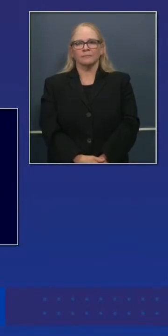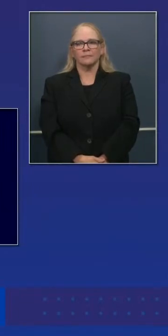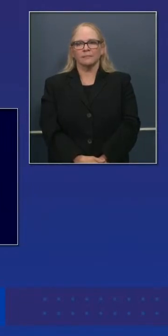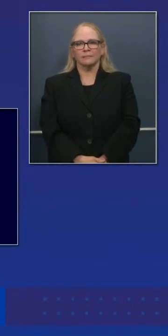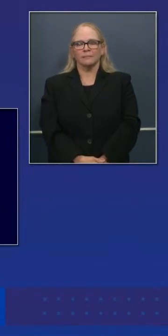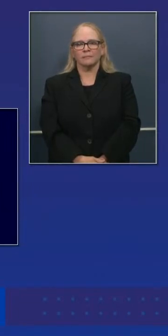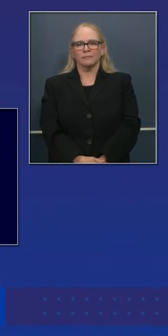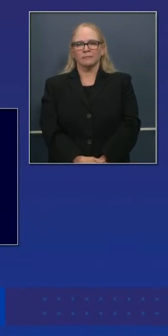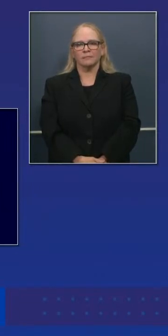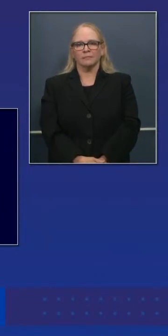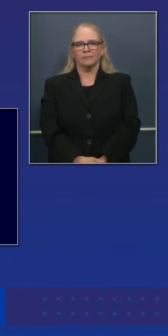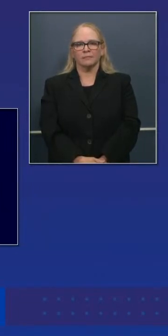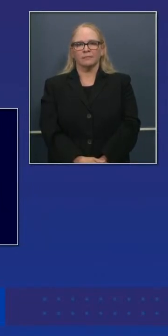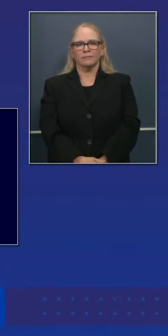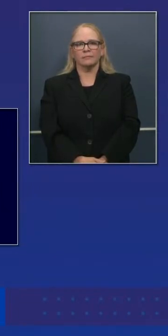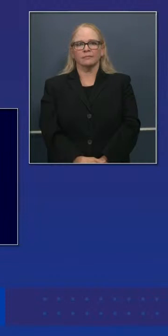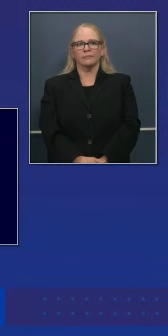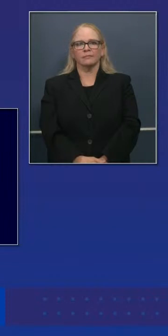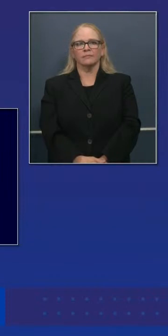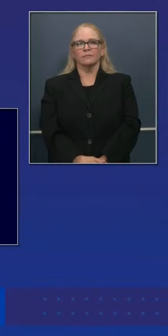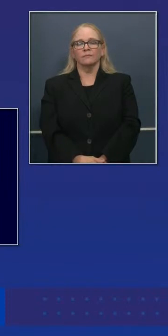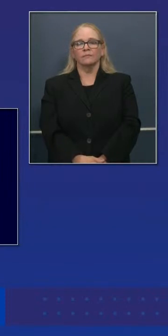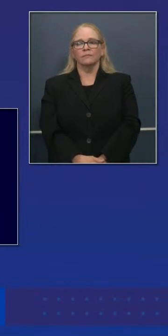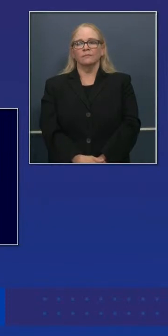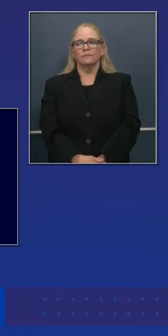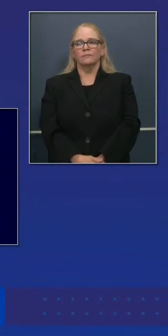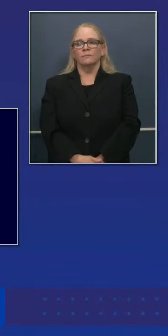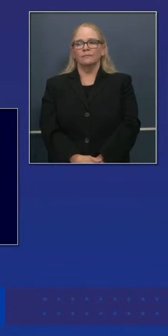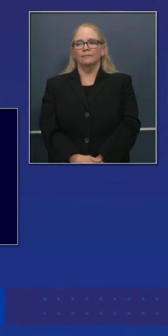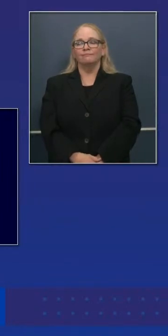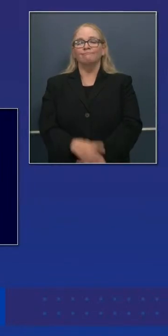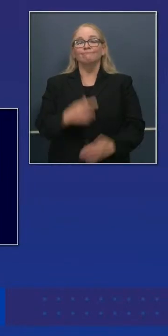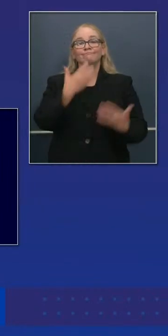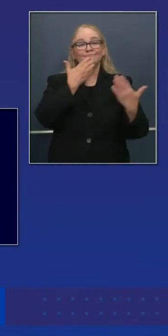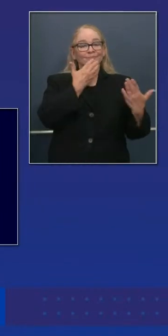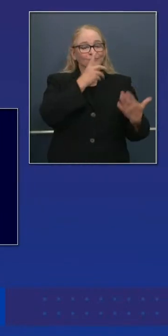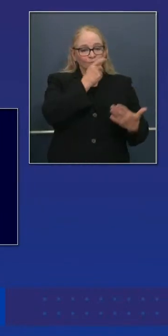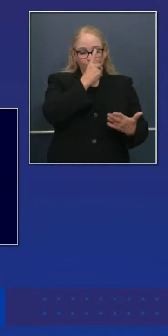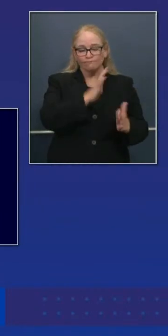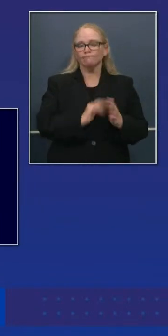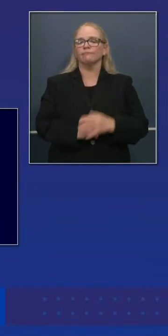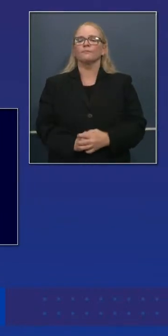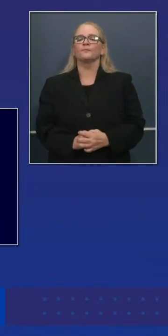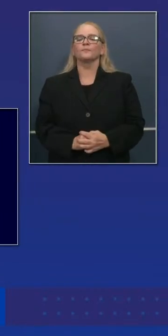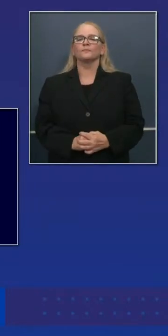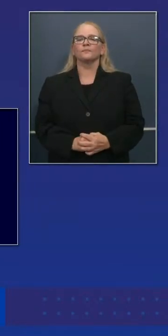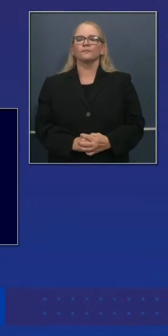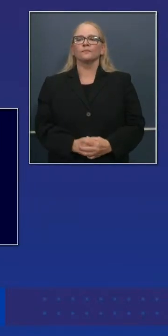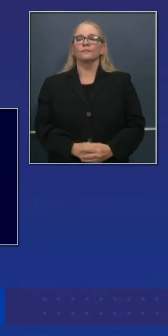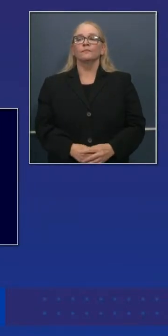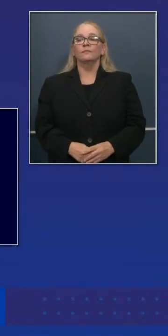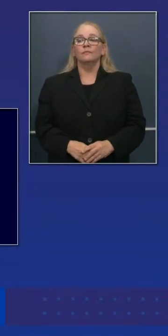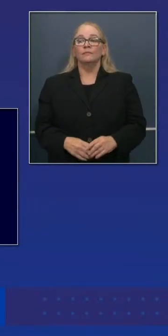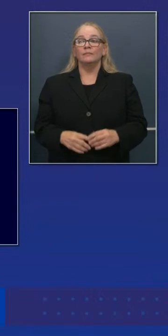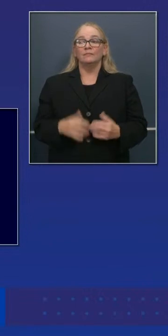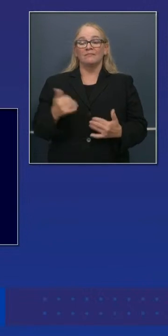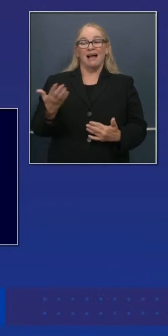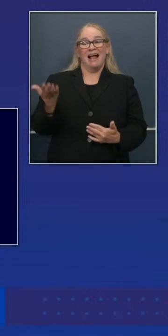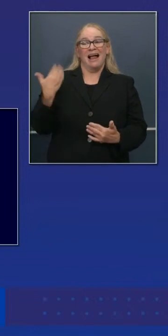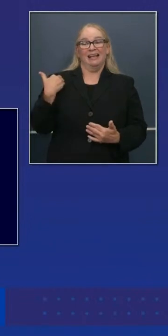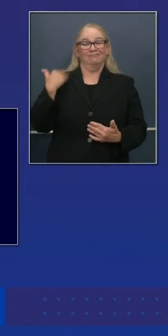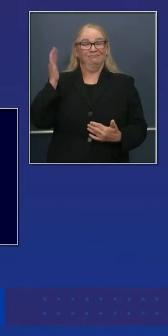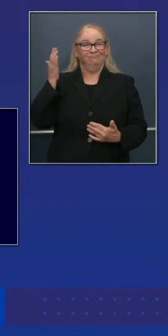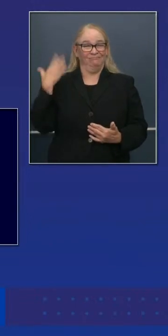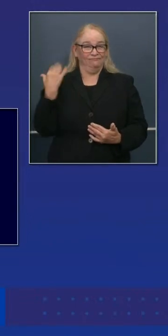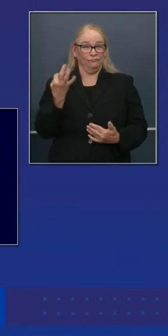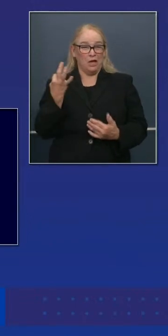Thank you, Governor. Let me begin by just picking up where I left off on Friday and just thanking